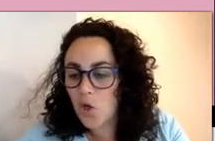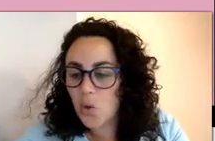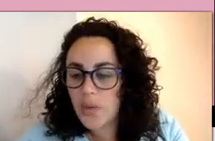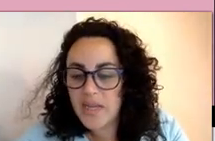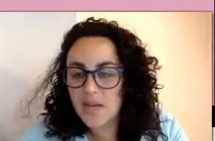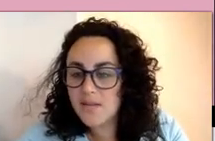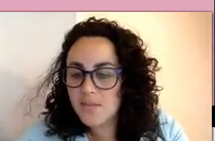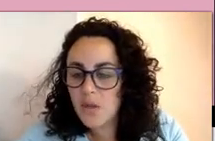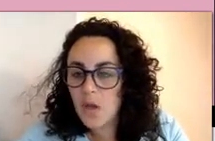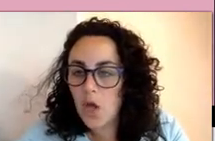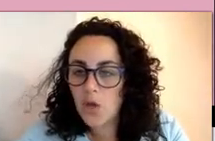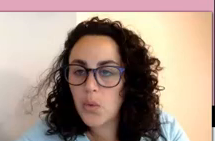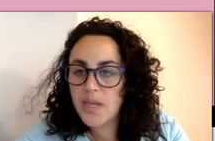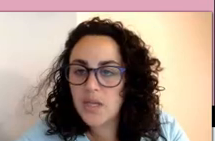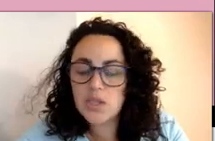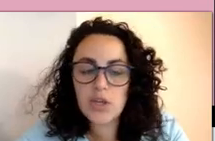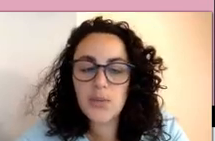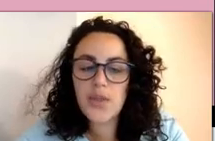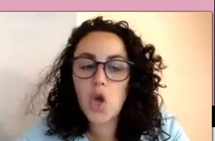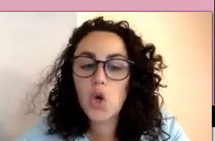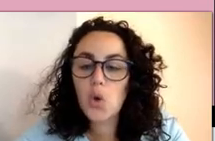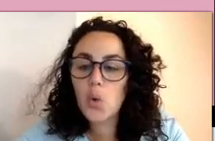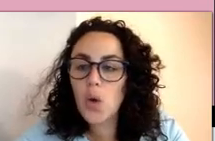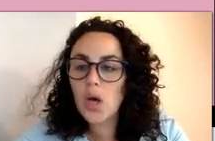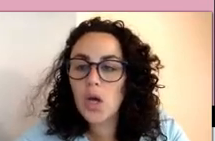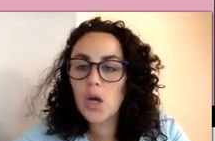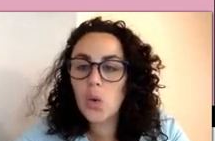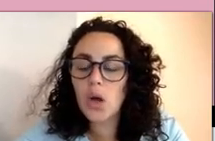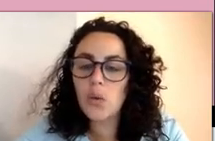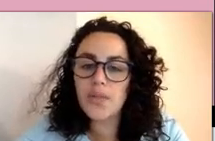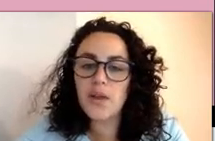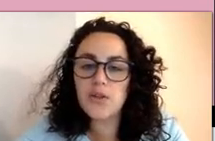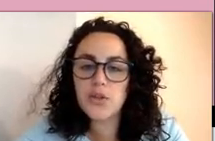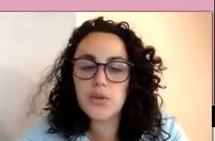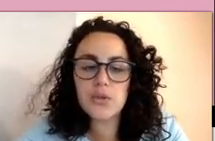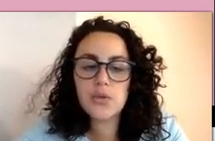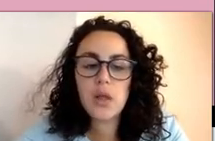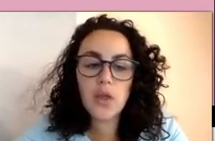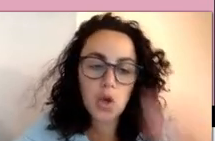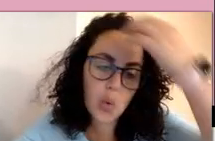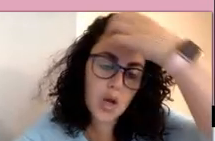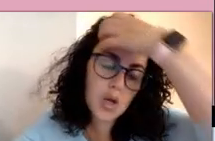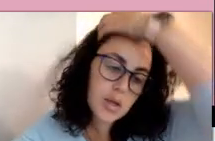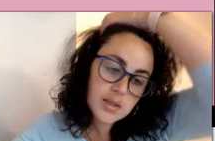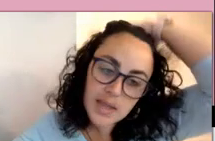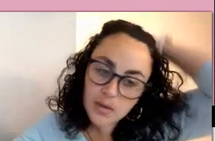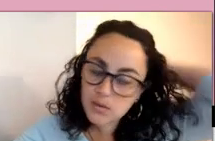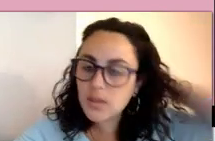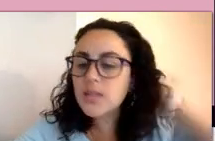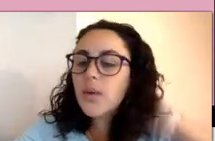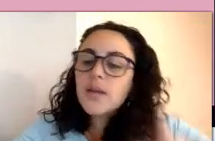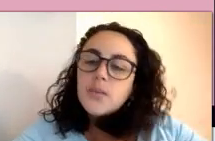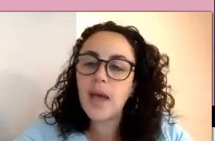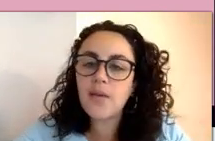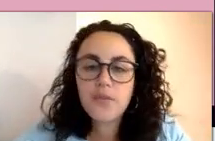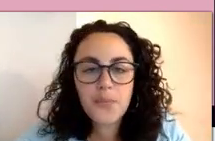a queen. A queen starts with Q, with the letters Q, U, the Q sound.